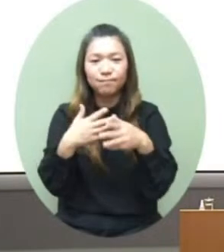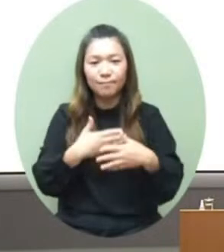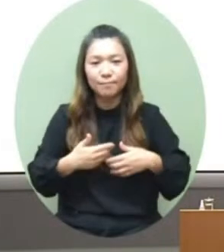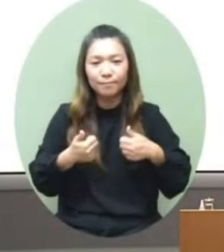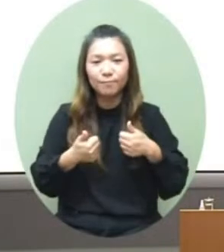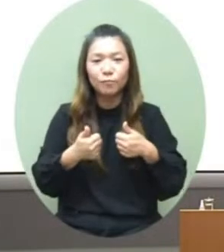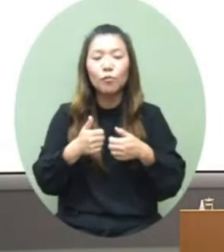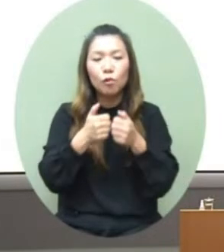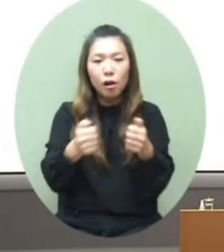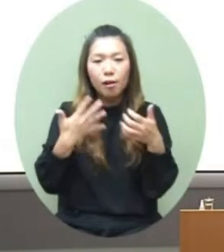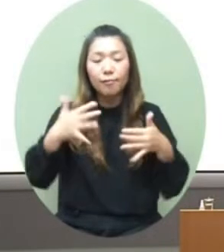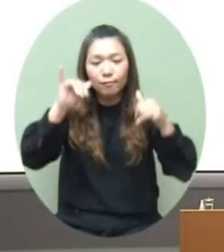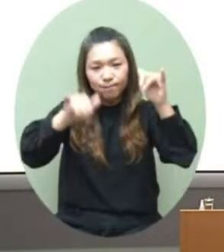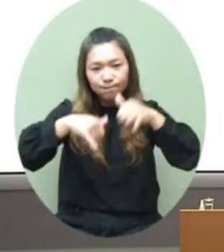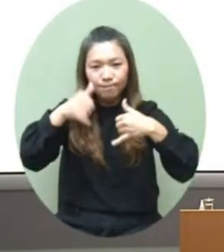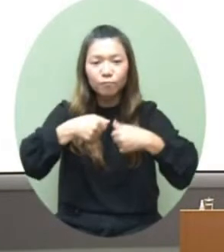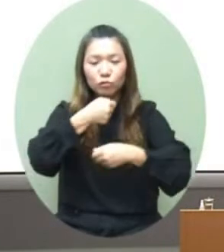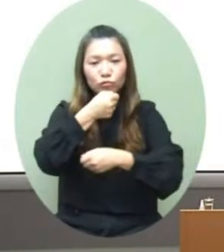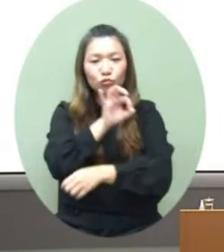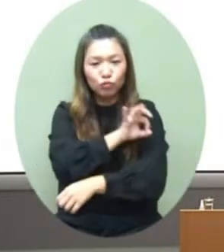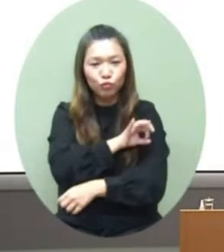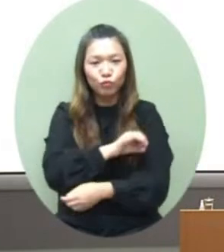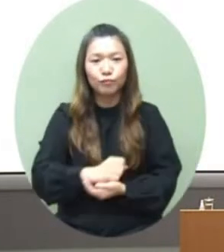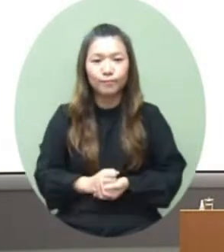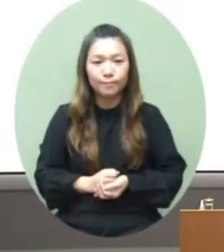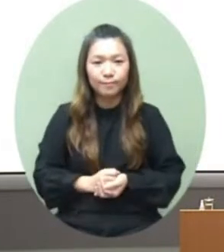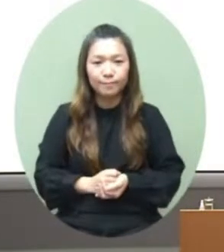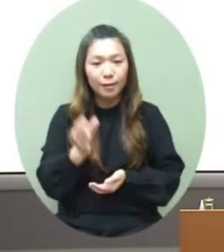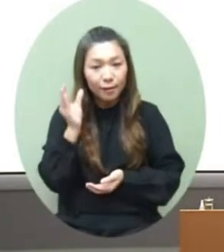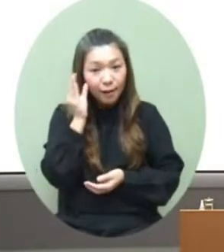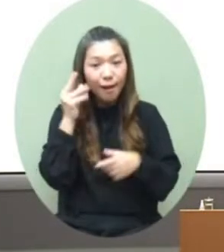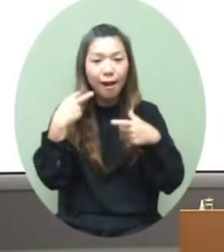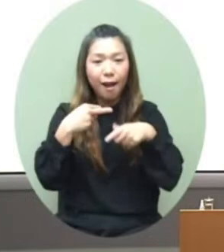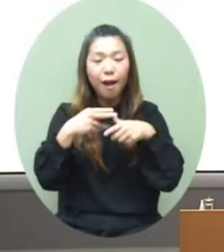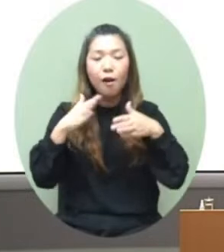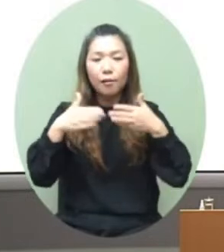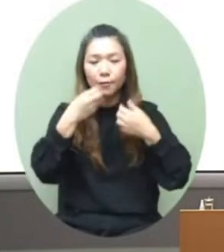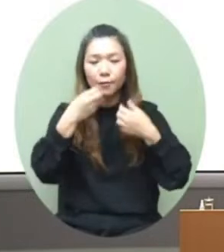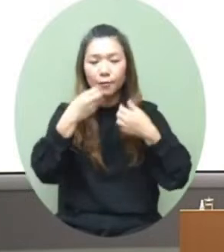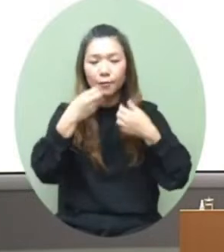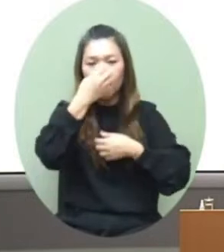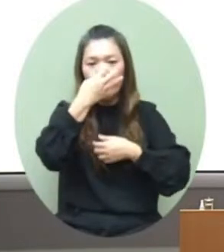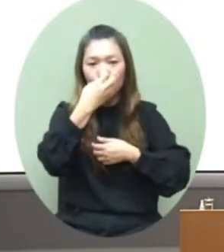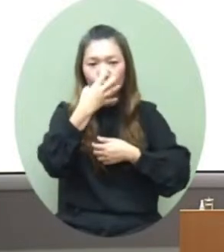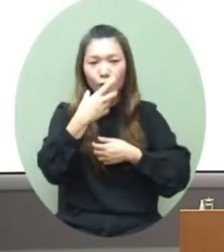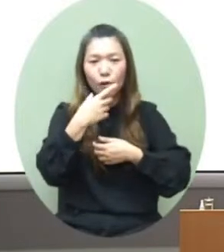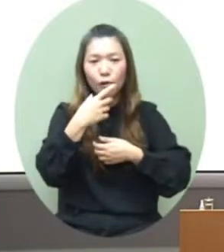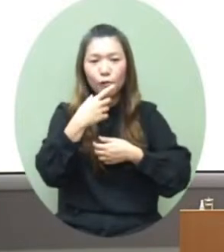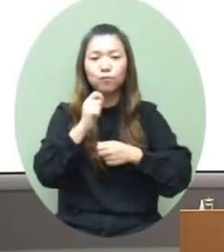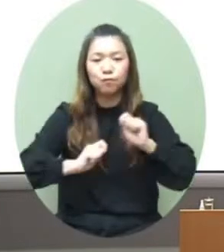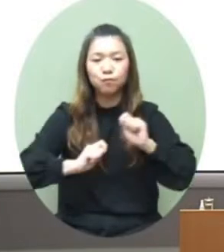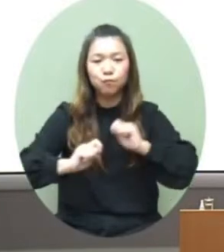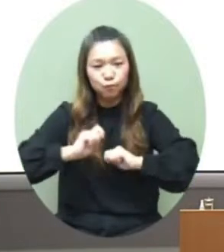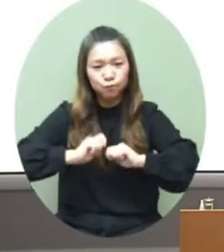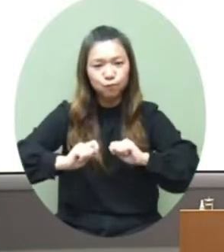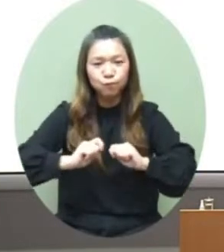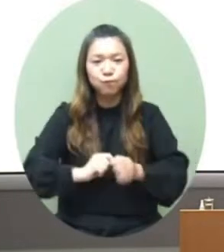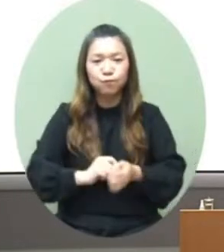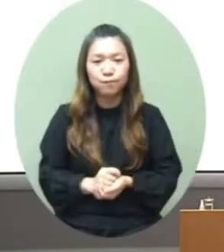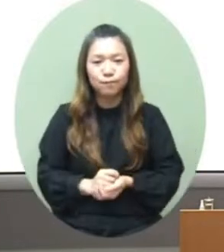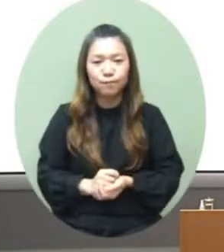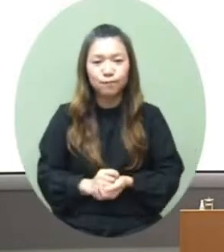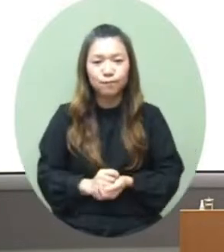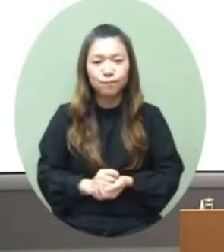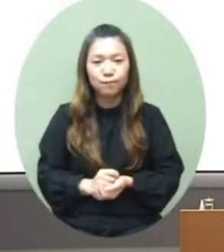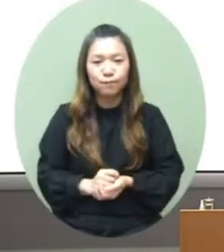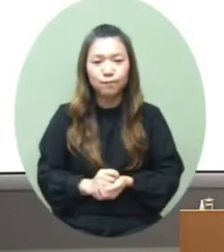Friends of the media, Hong Kong citizens, welcome to this press conference so that we can